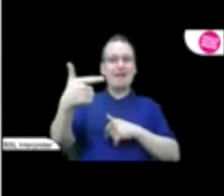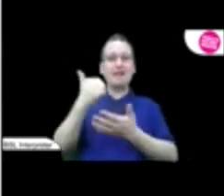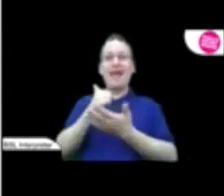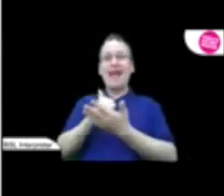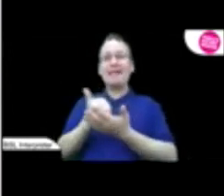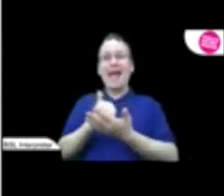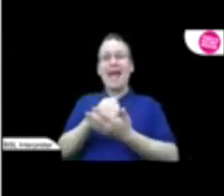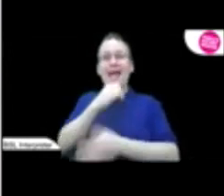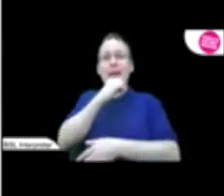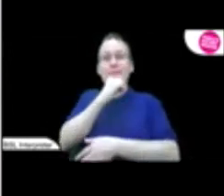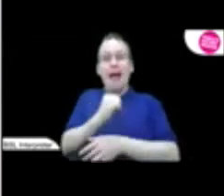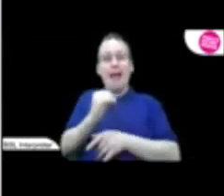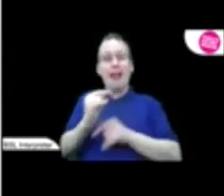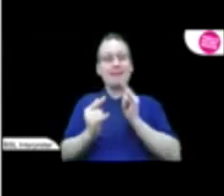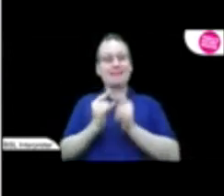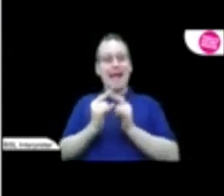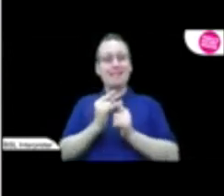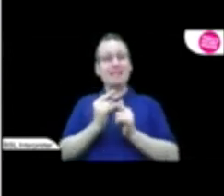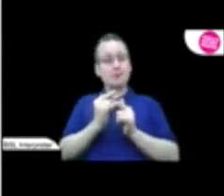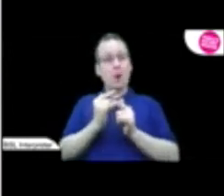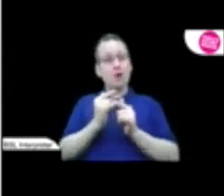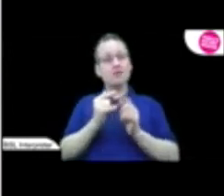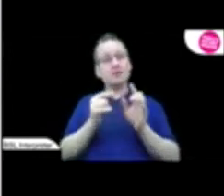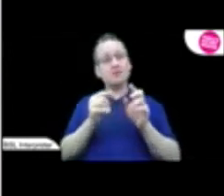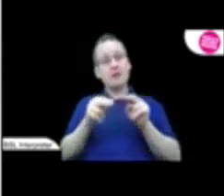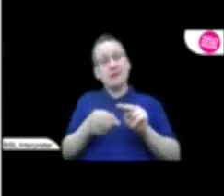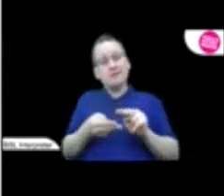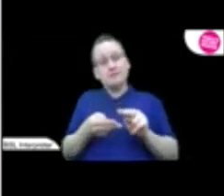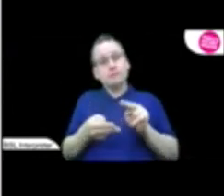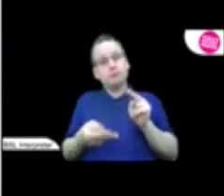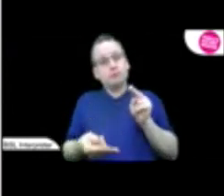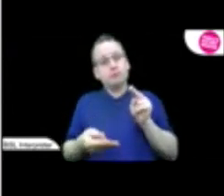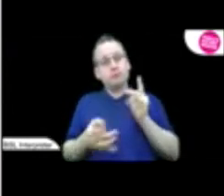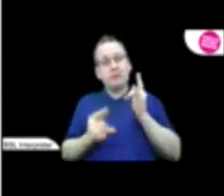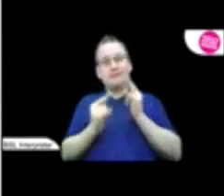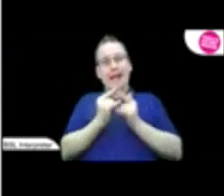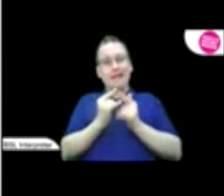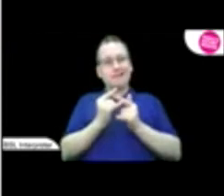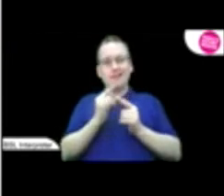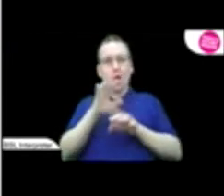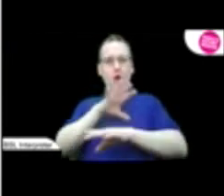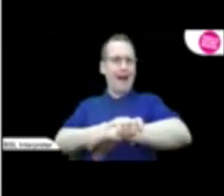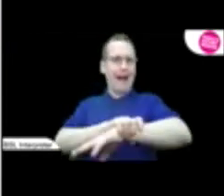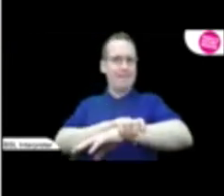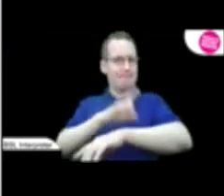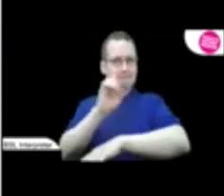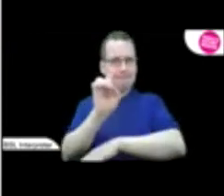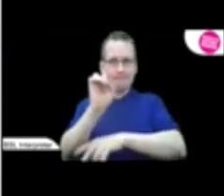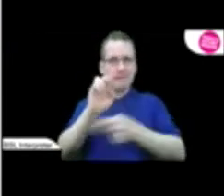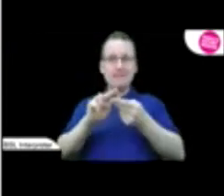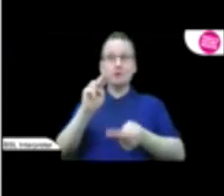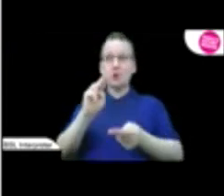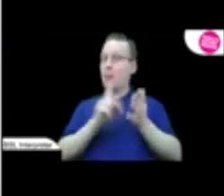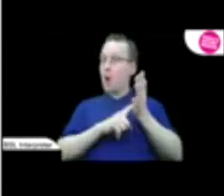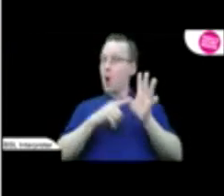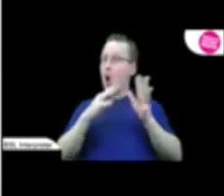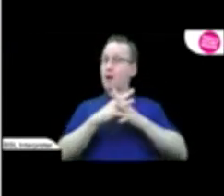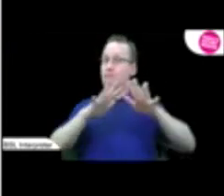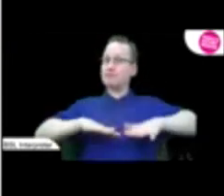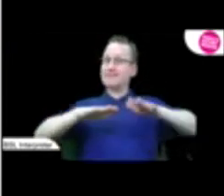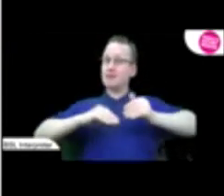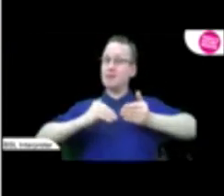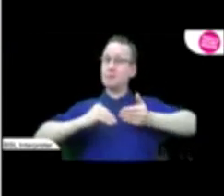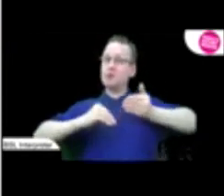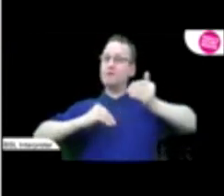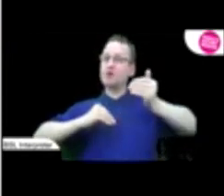sex was partially decriminalised in England and Wales. So the law moved on in Britain, but by this